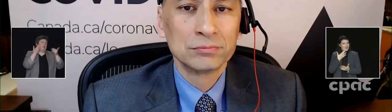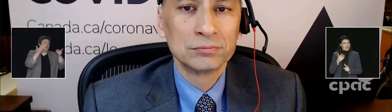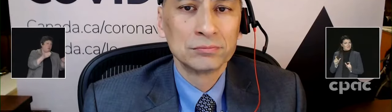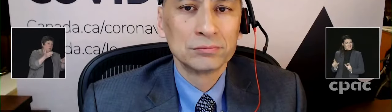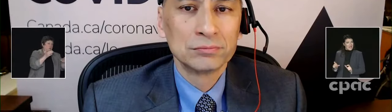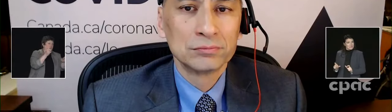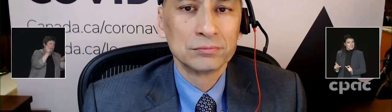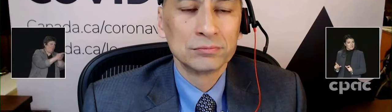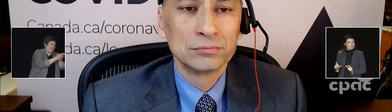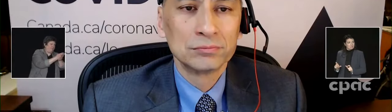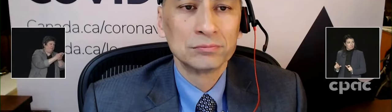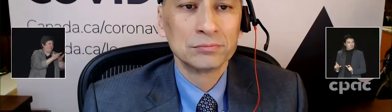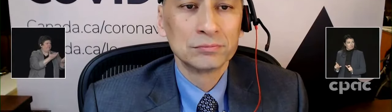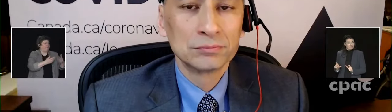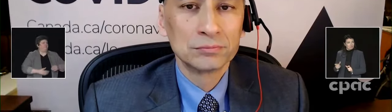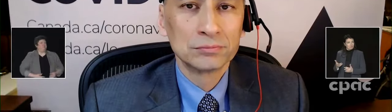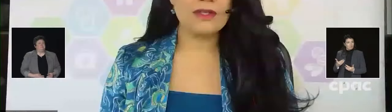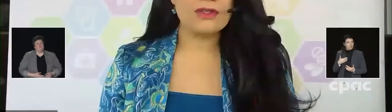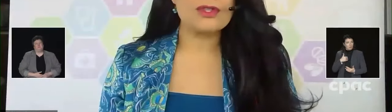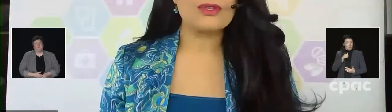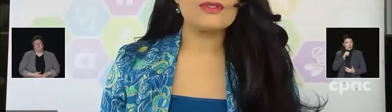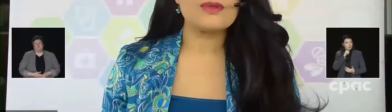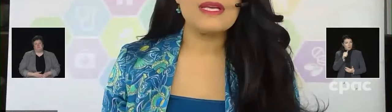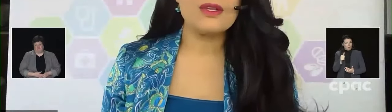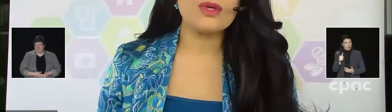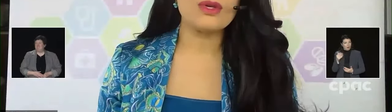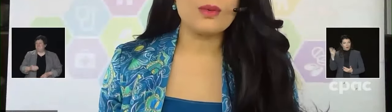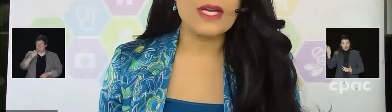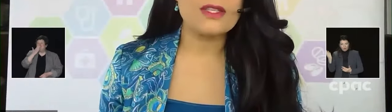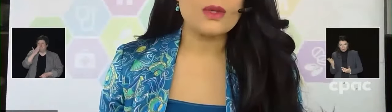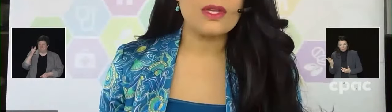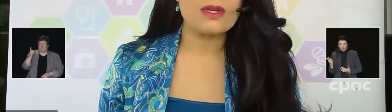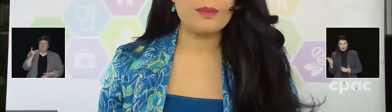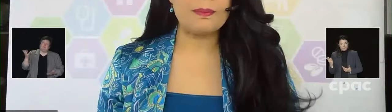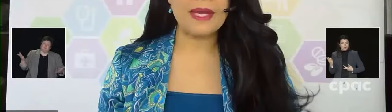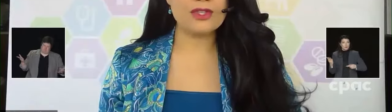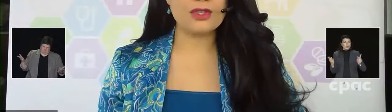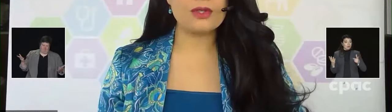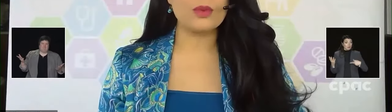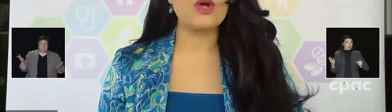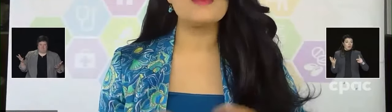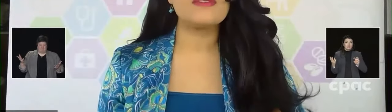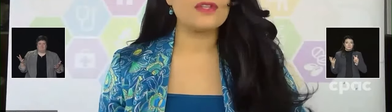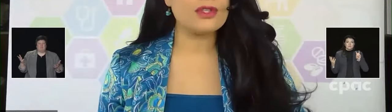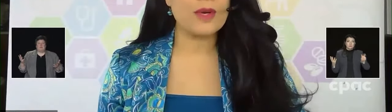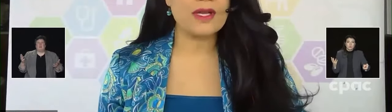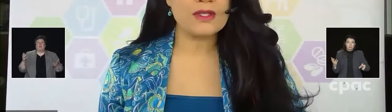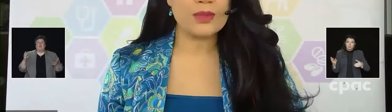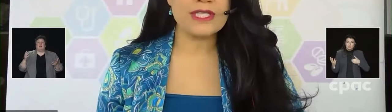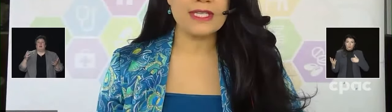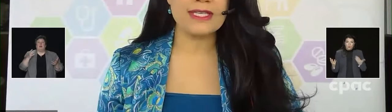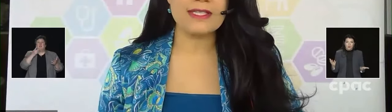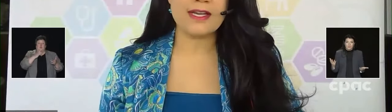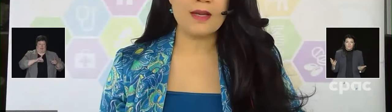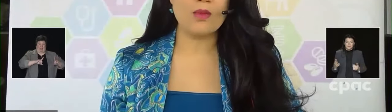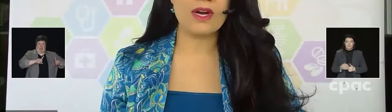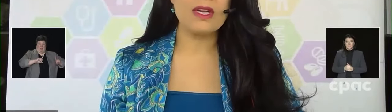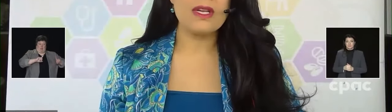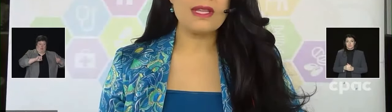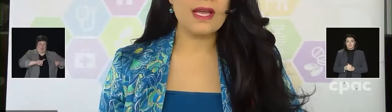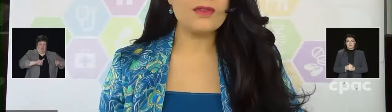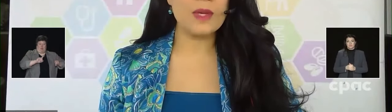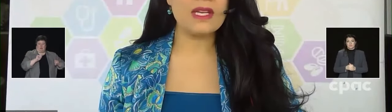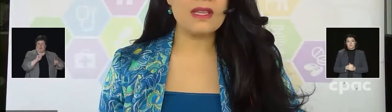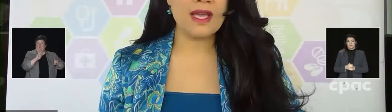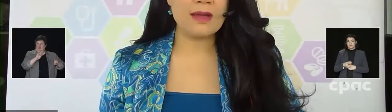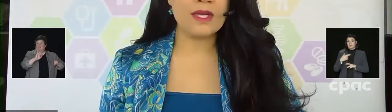the use of the vaccine. Sure. So thank you. You're right. So the major, what we call pivotal trials, were done at a time where